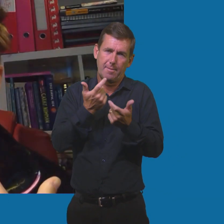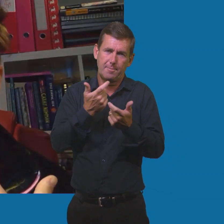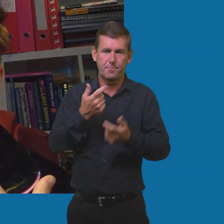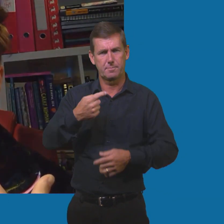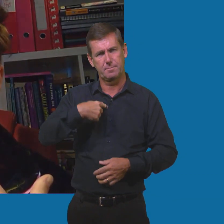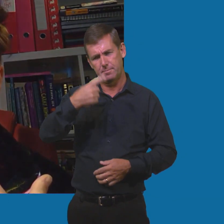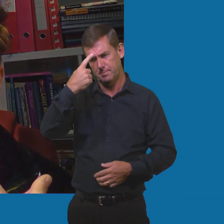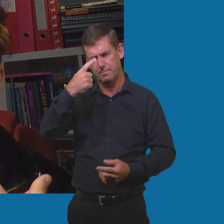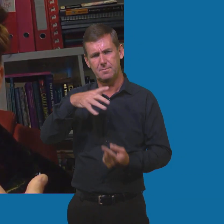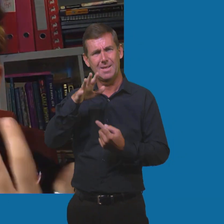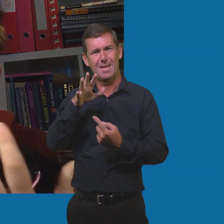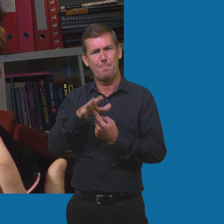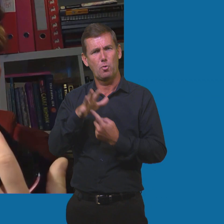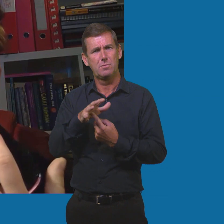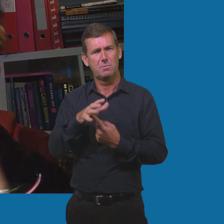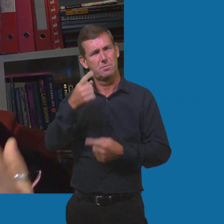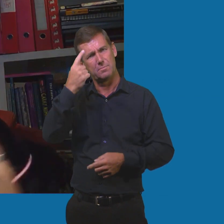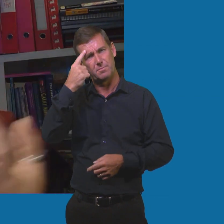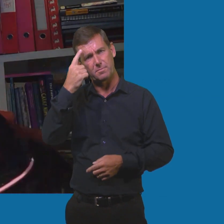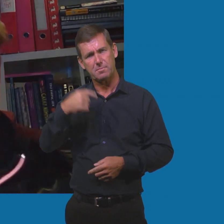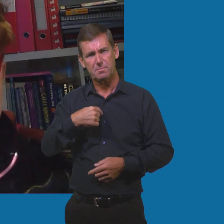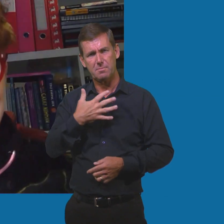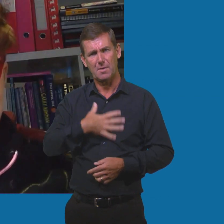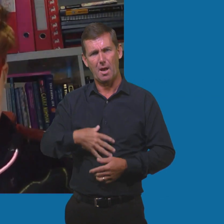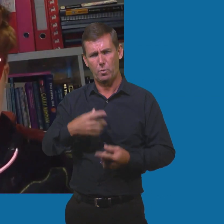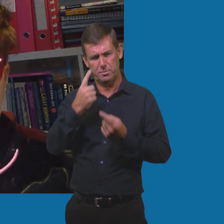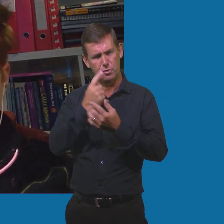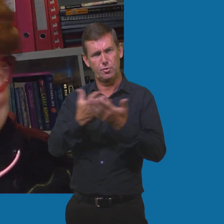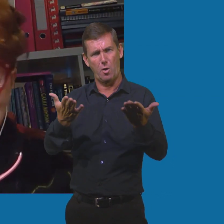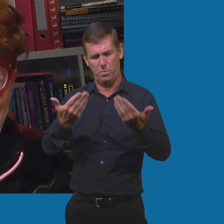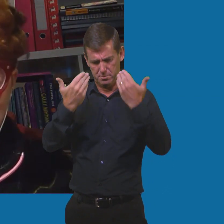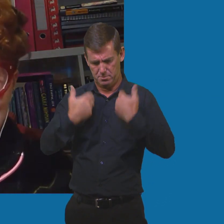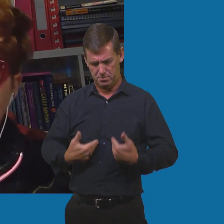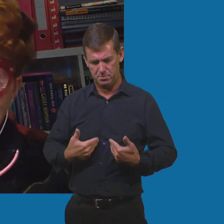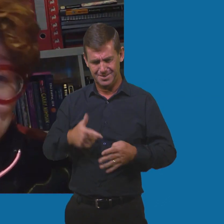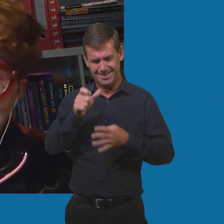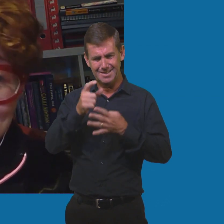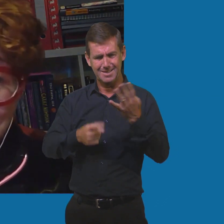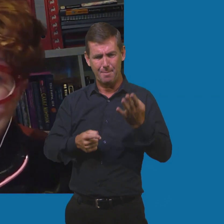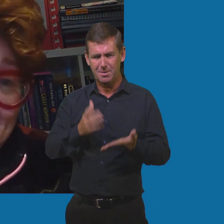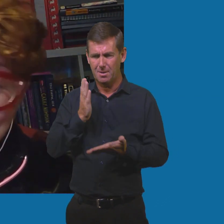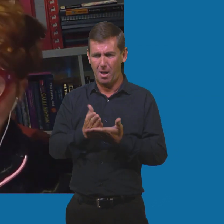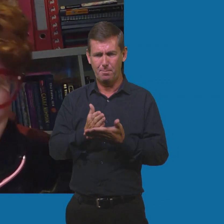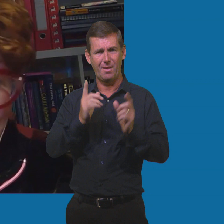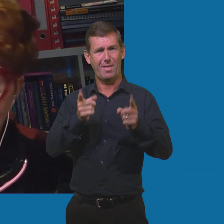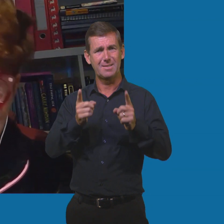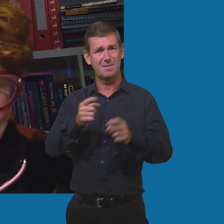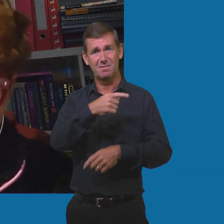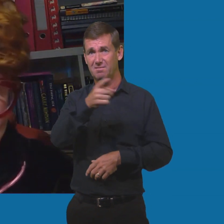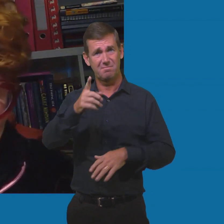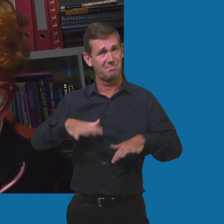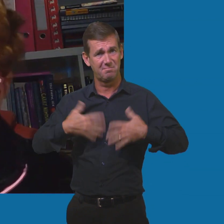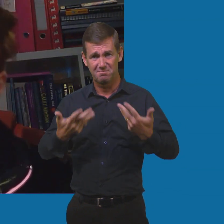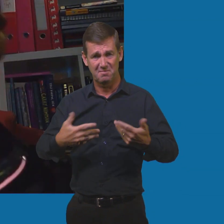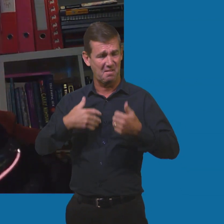was really important that I kind of went, yeah, look, I am visibly disabled. That is who I am. And if you don't have time for that, then swipe away. I don't have